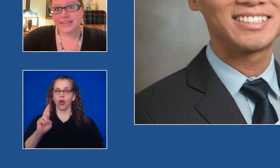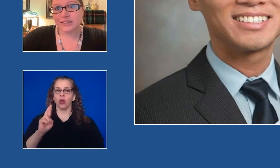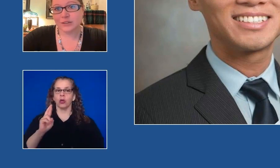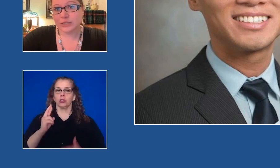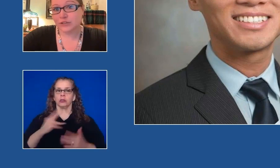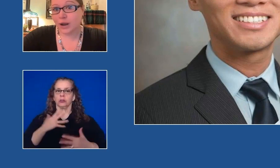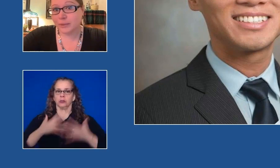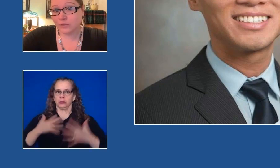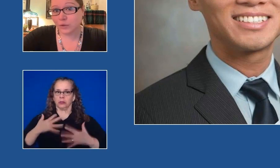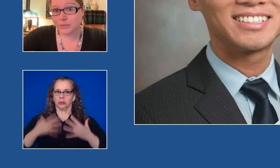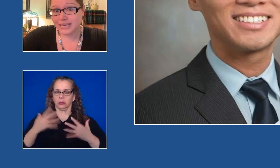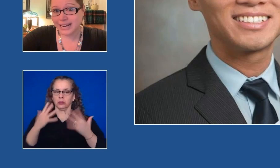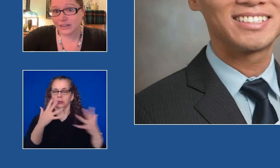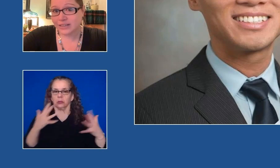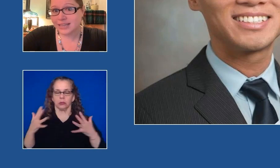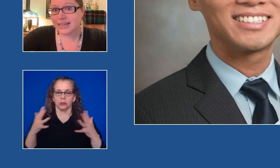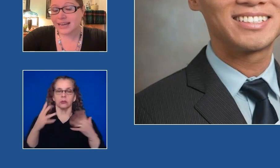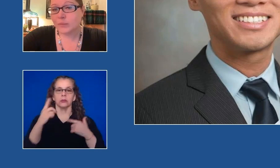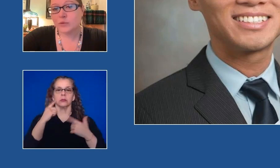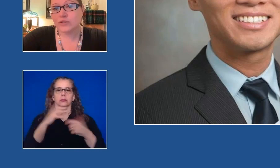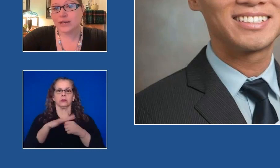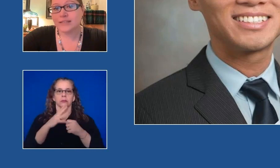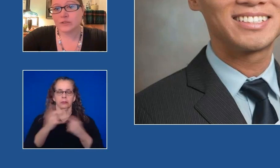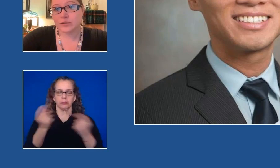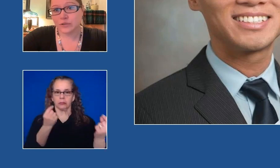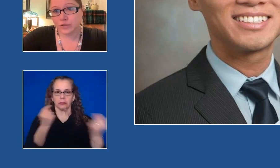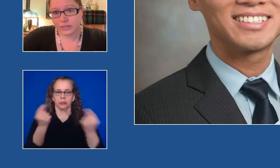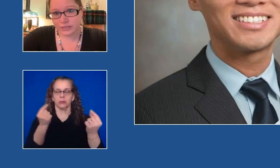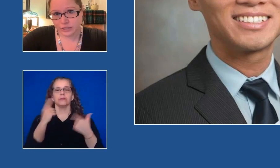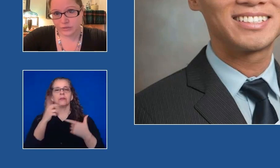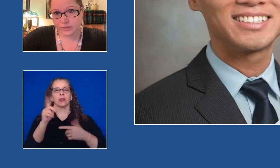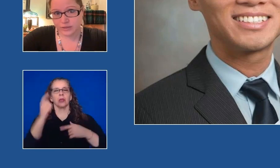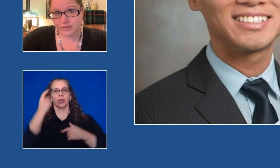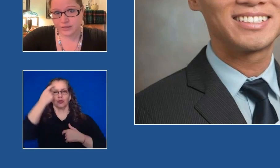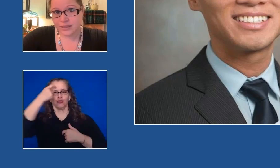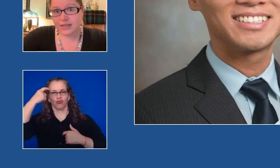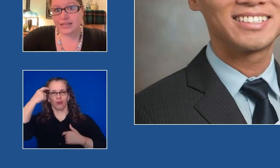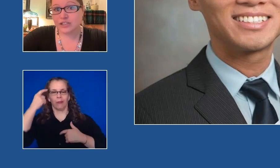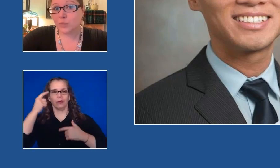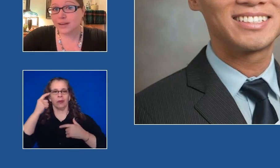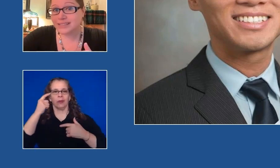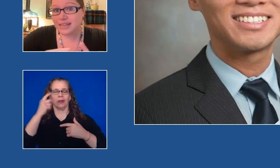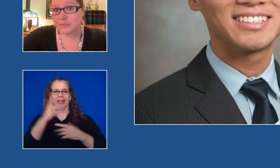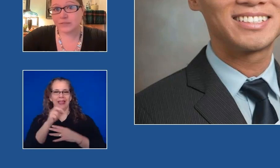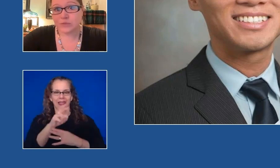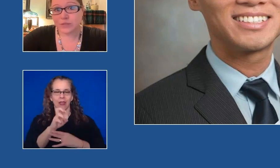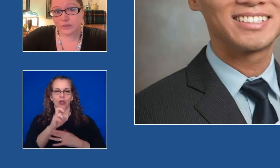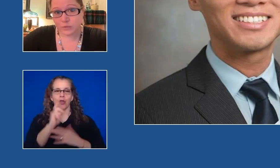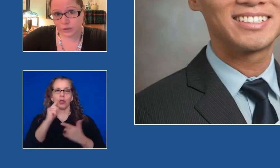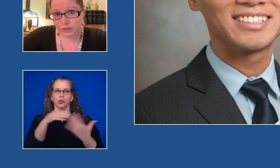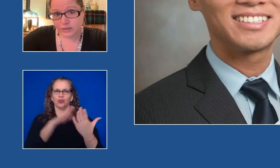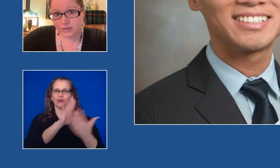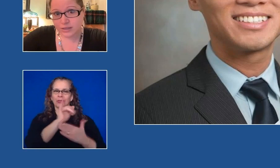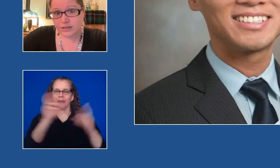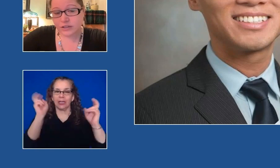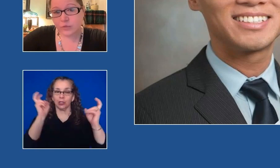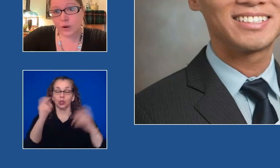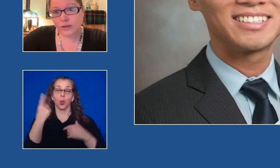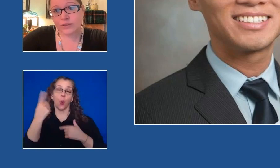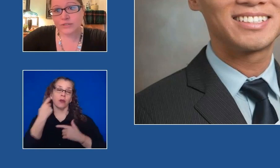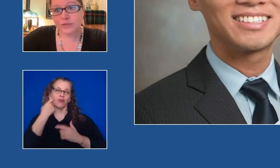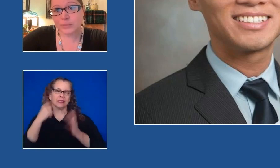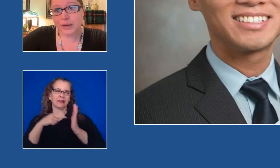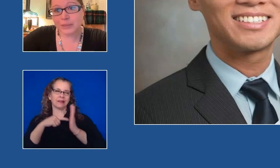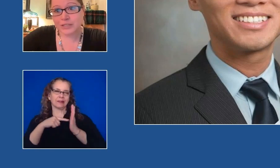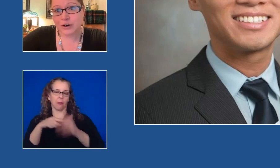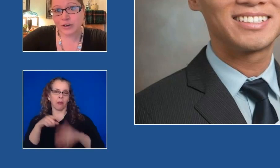interventions, including trauma-informed care, can help to address this crucial issue. As just one example of his recent work, Dr.